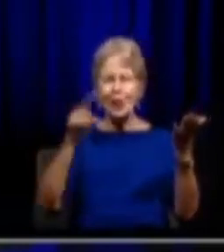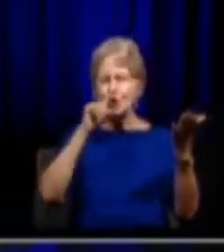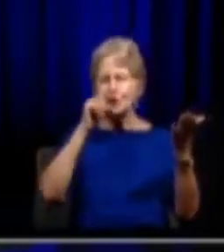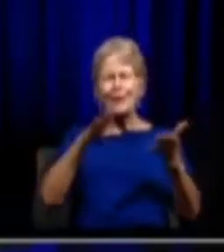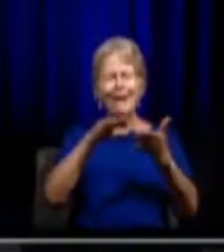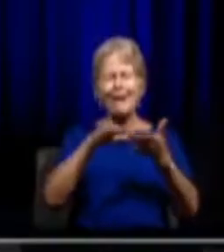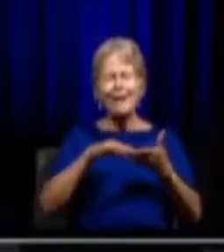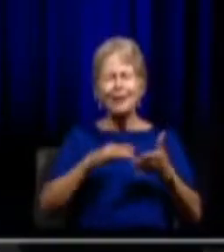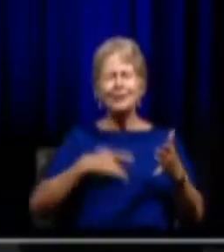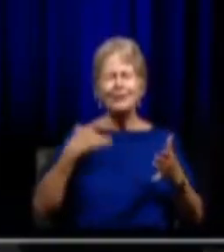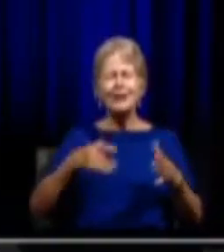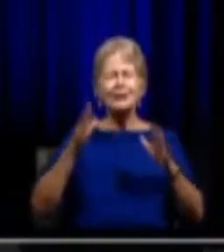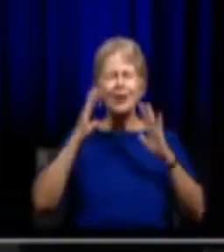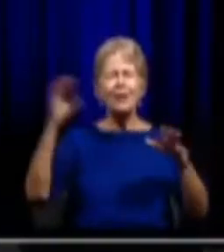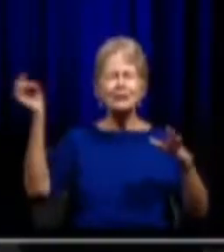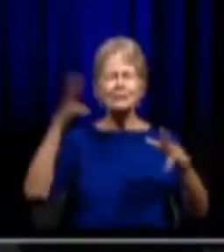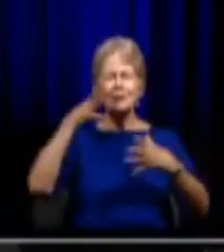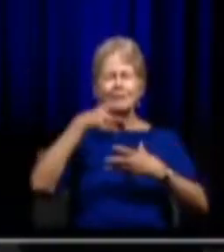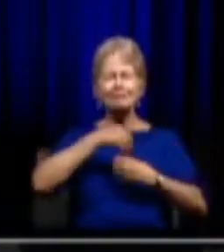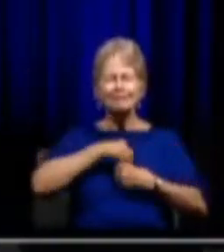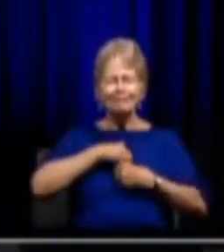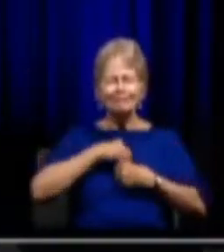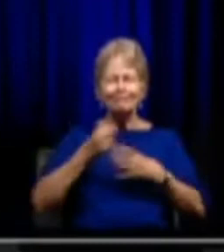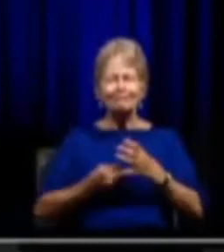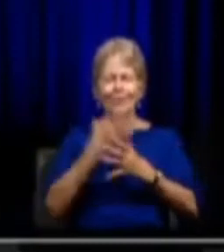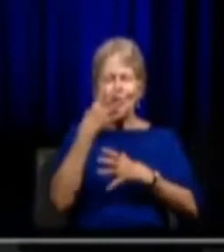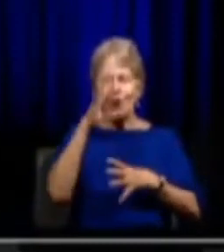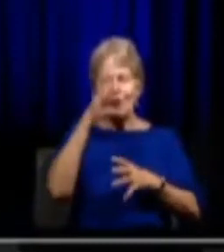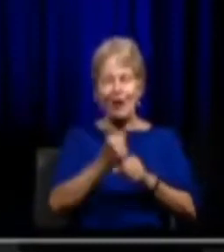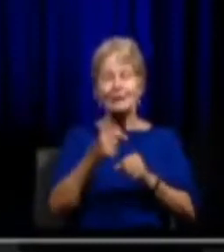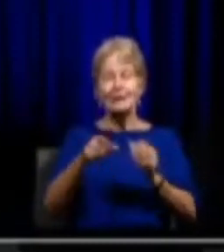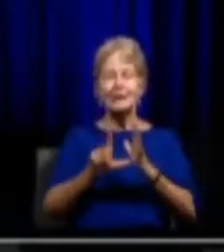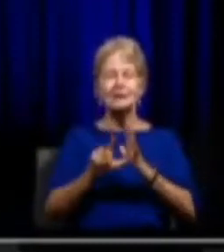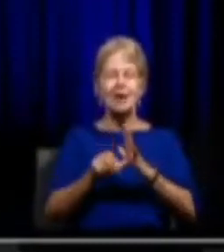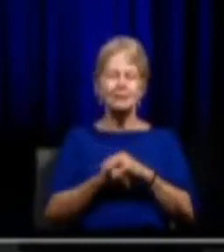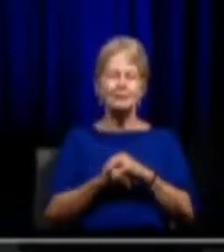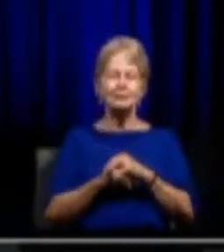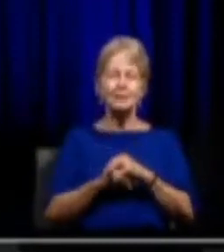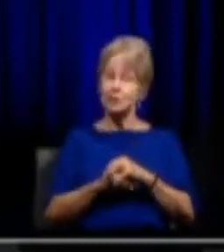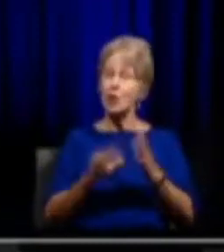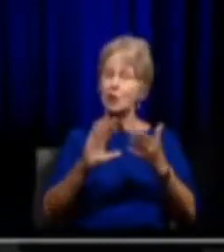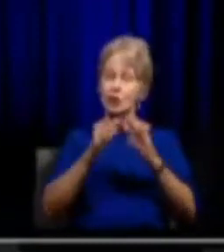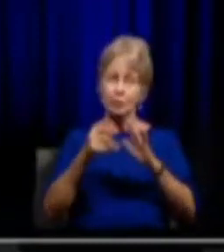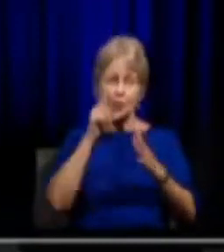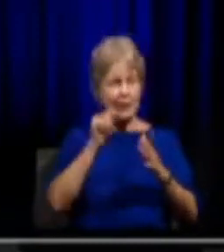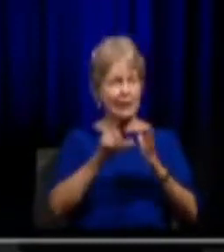Spirit of God. Just grow your faith in that moment. That's what a community does.